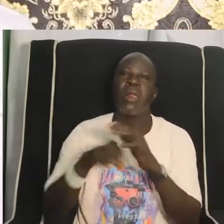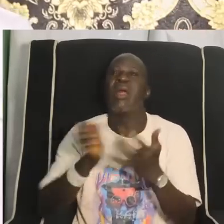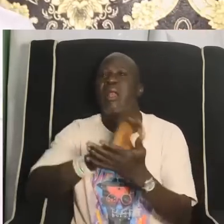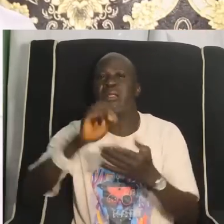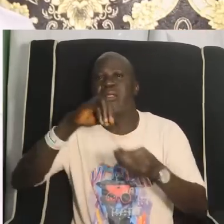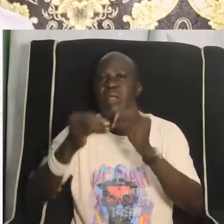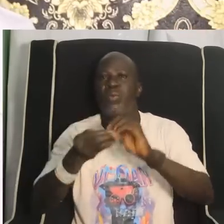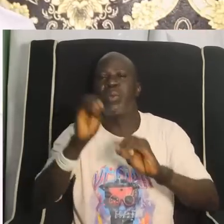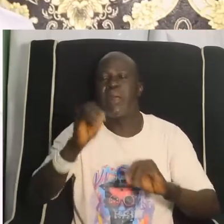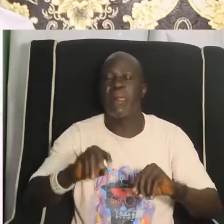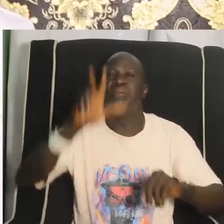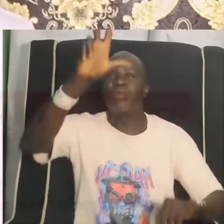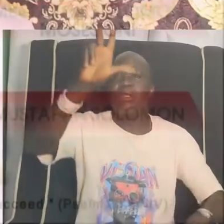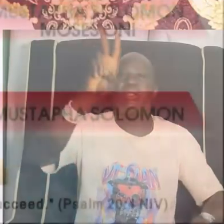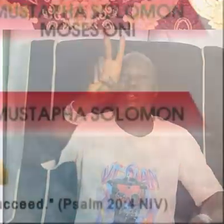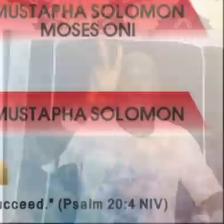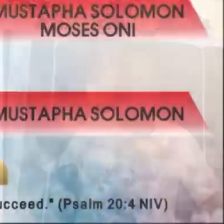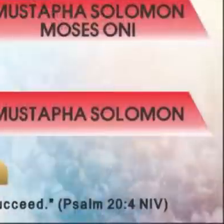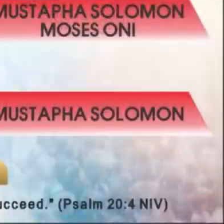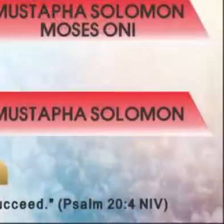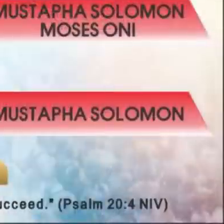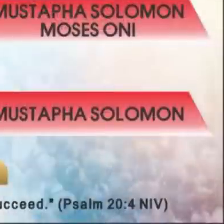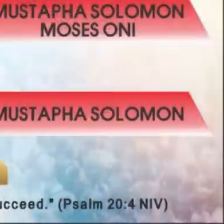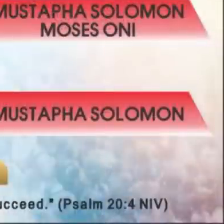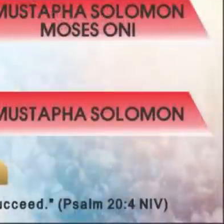surplus write your number